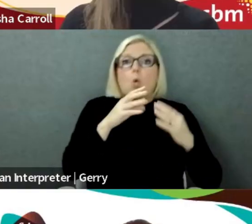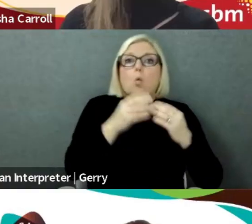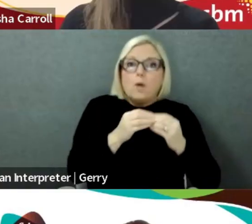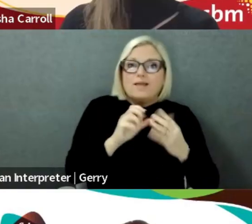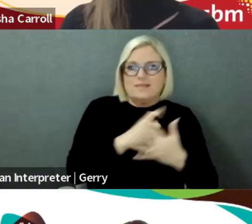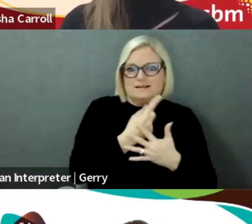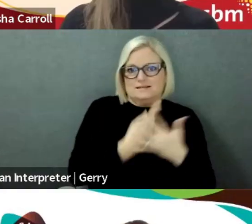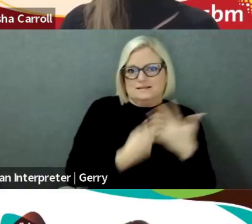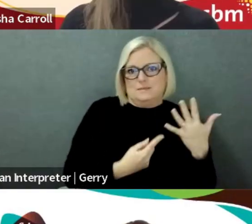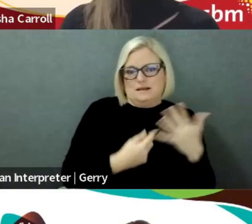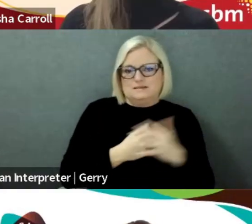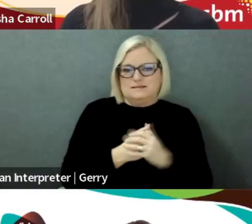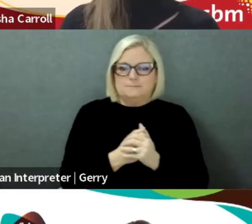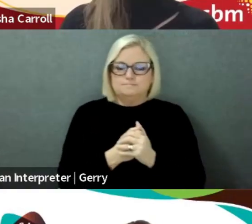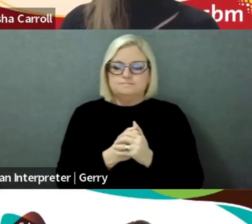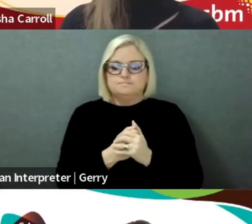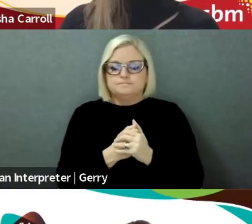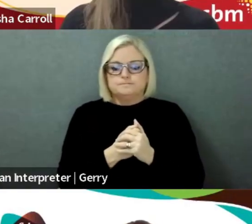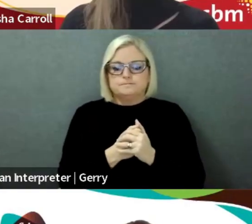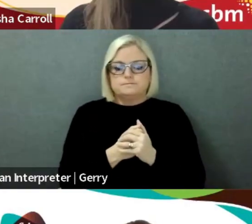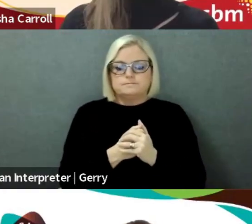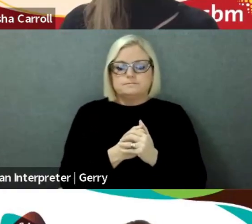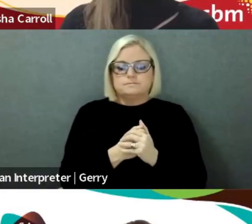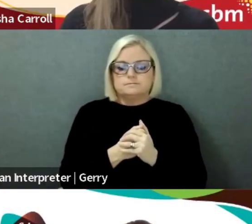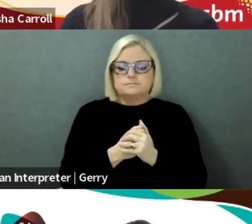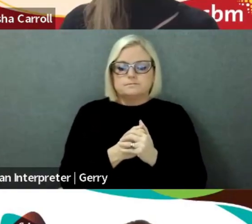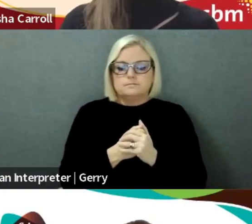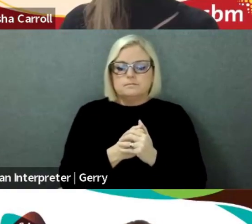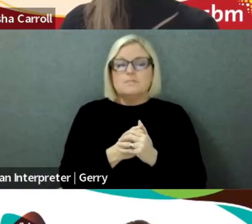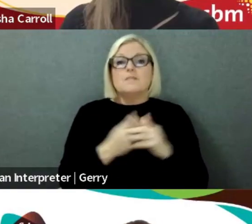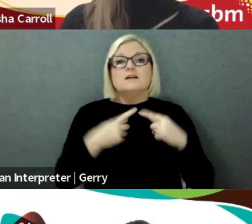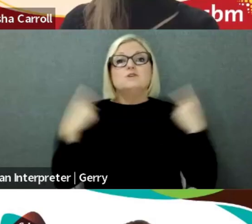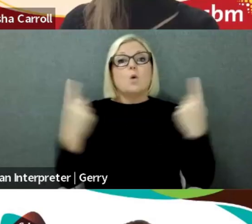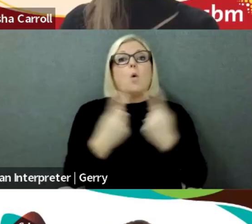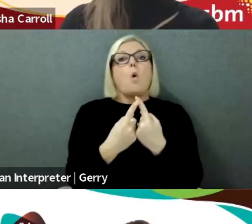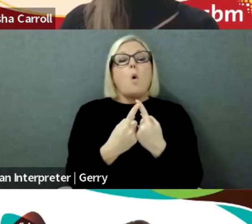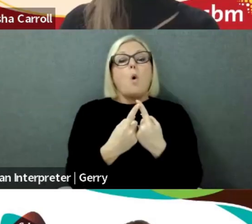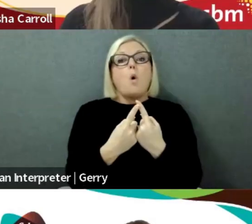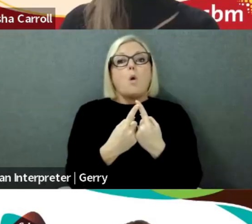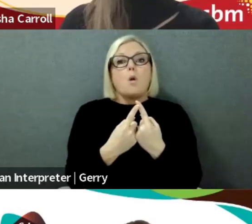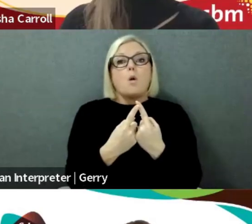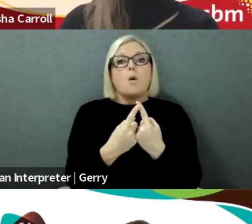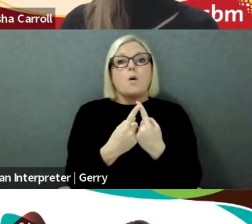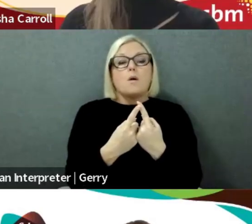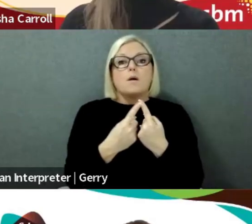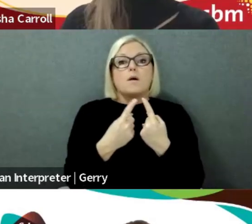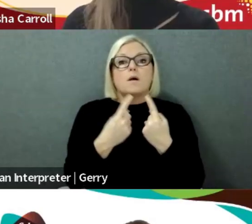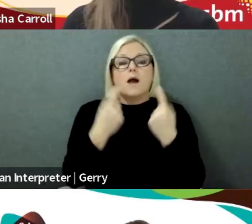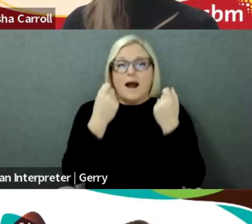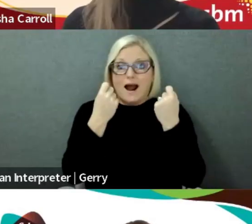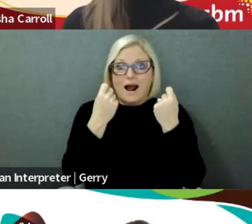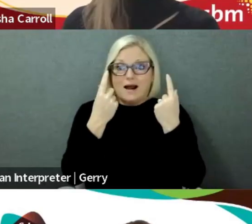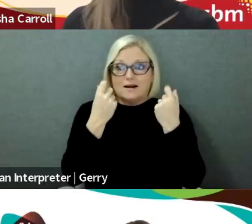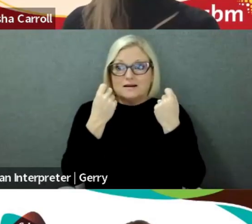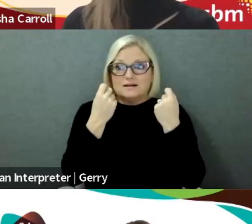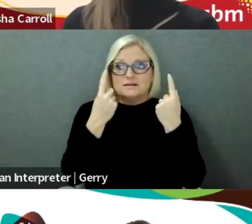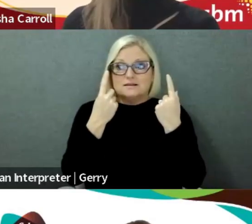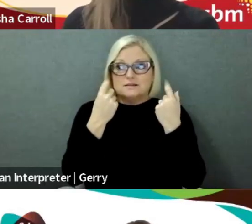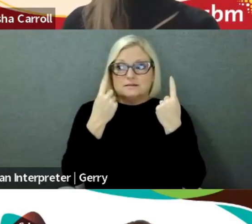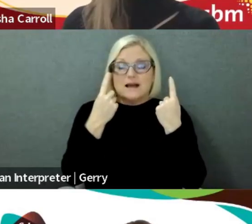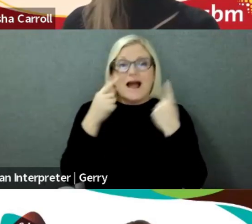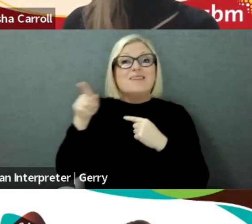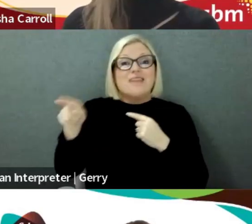they understand the real needs of their members, families, and communities. With proper funding, training, and